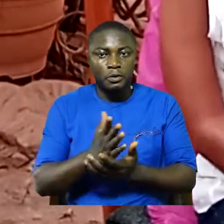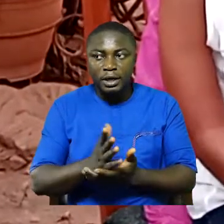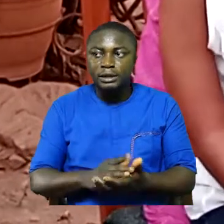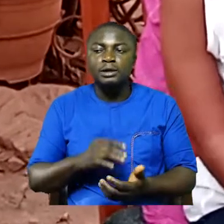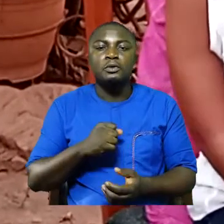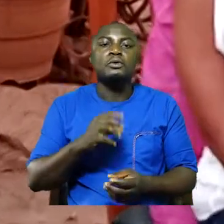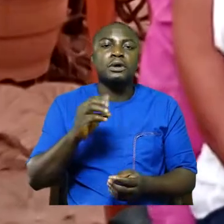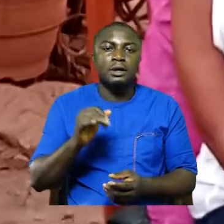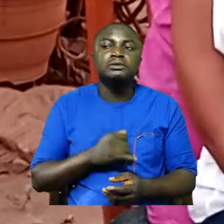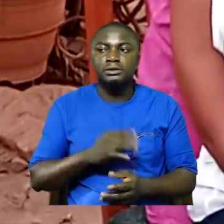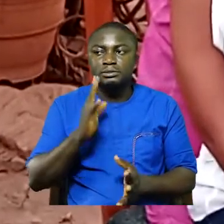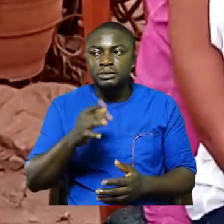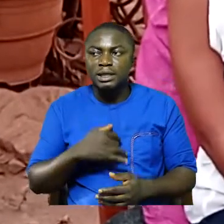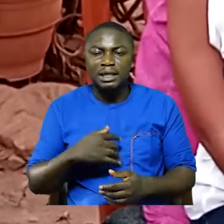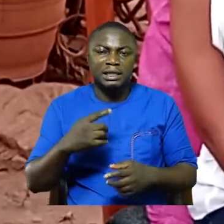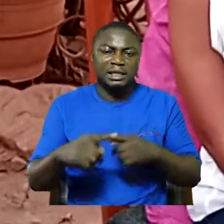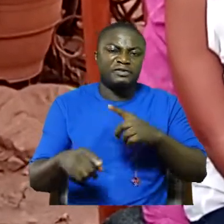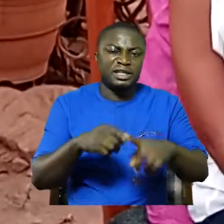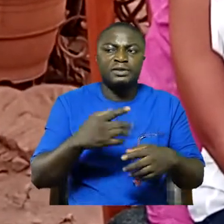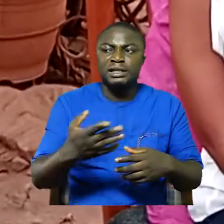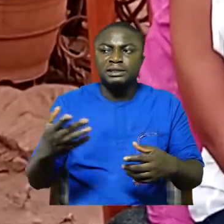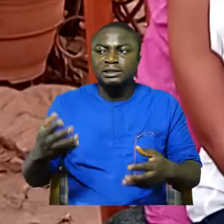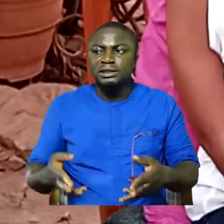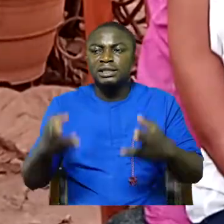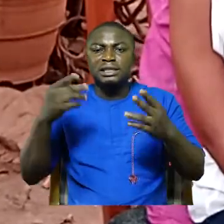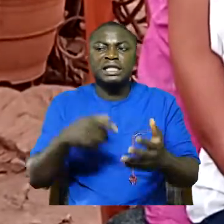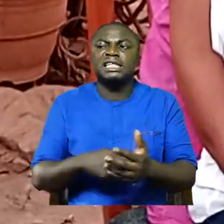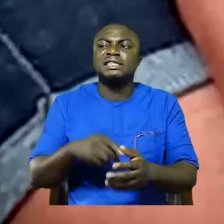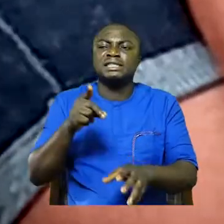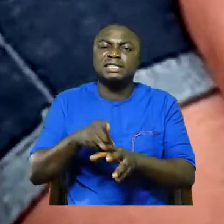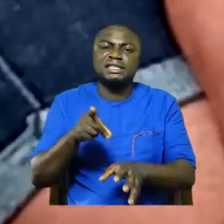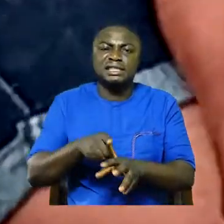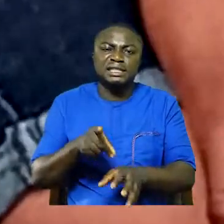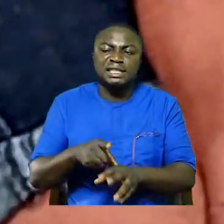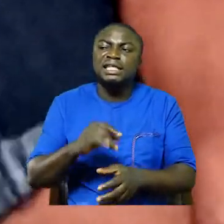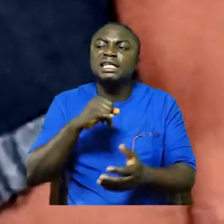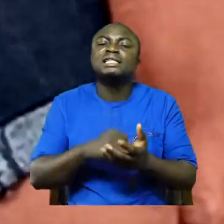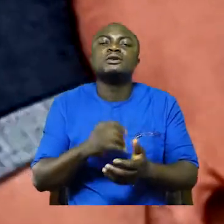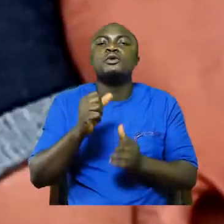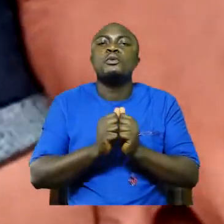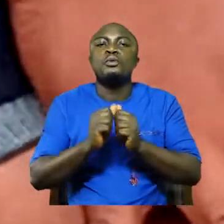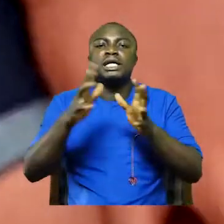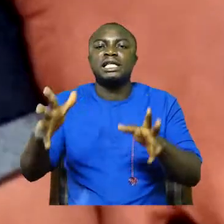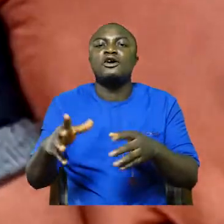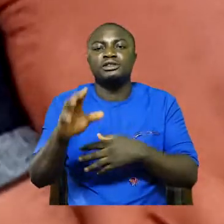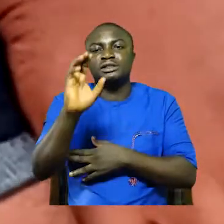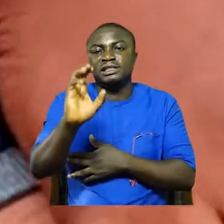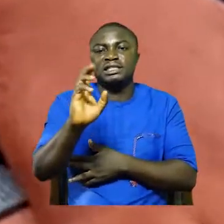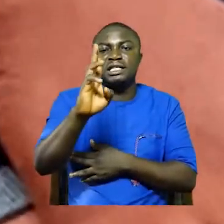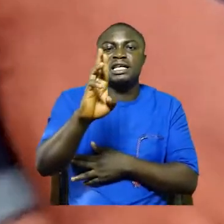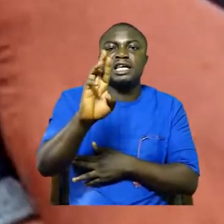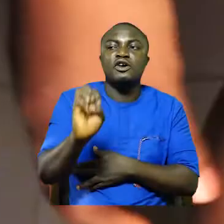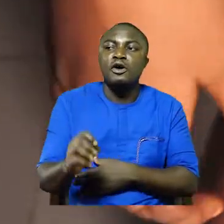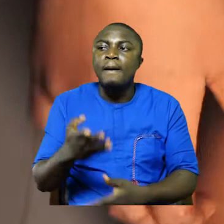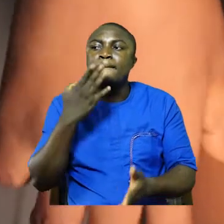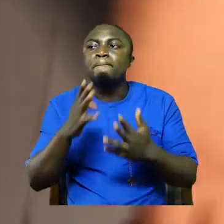While speaking to Sonia, curiosity arose. This disease is without a cure. Just